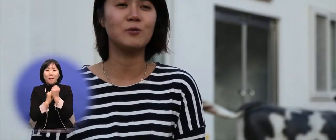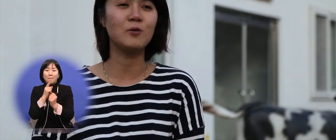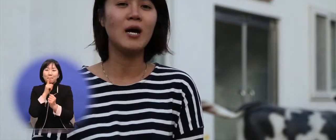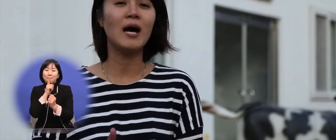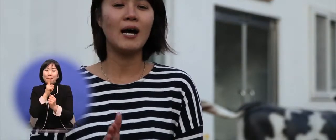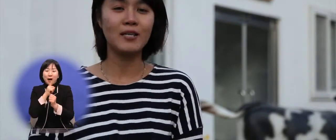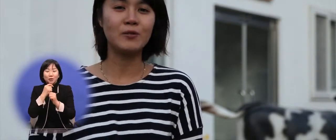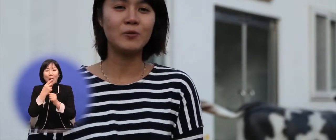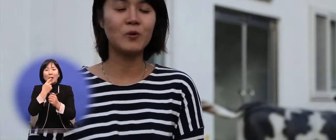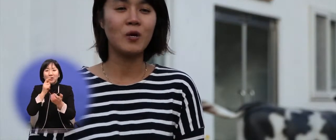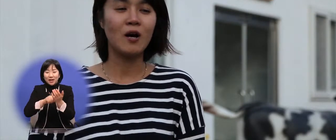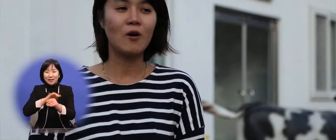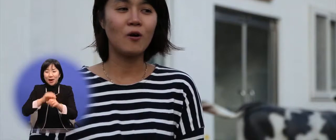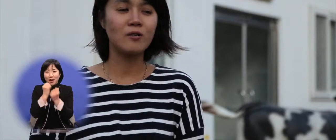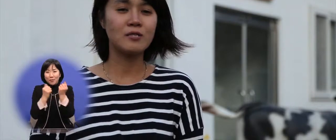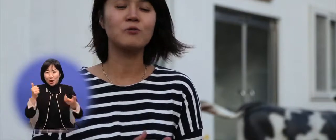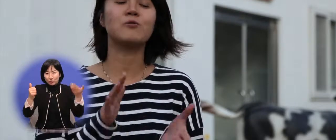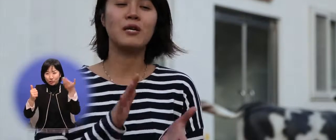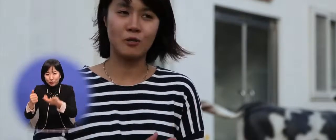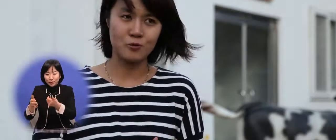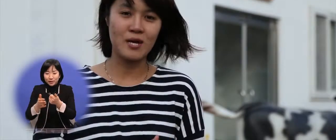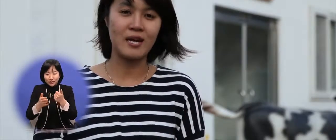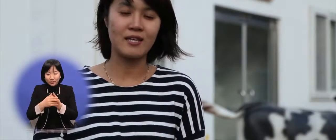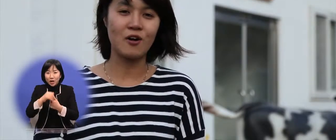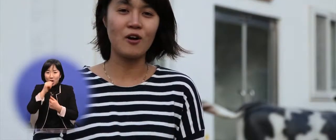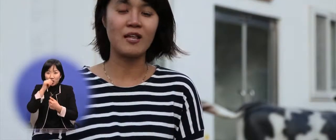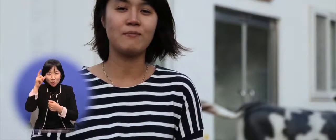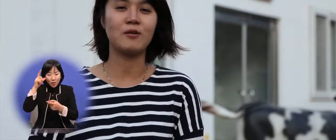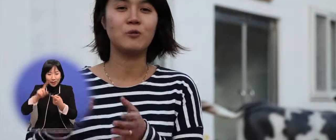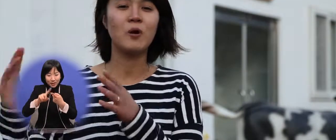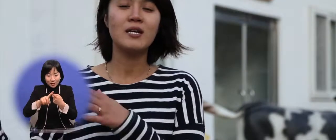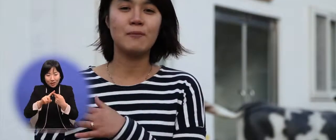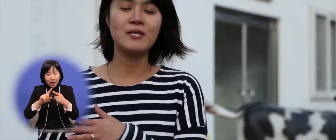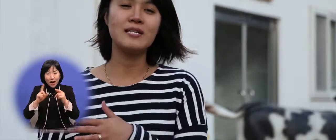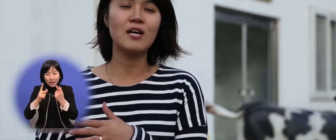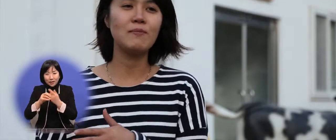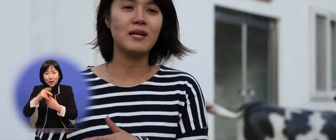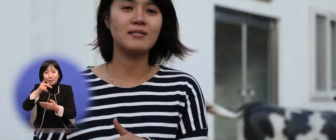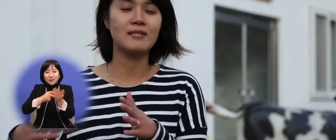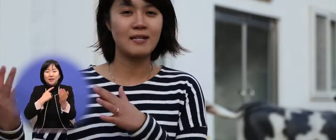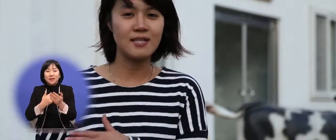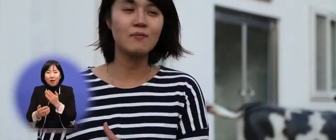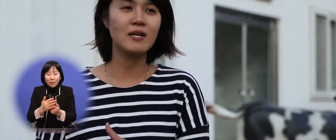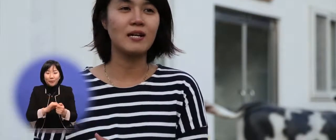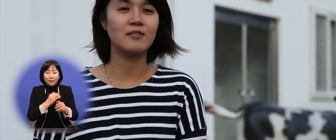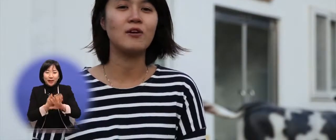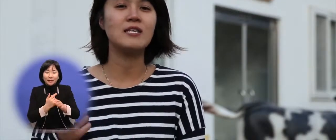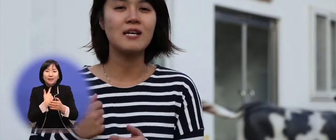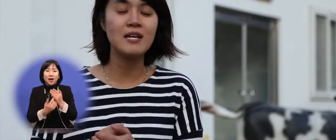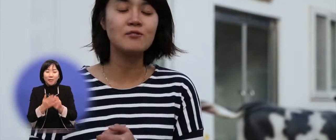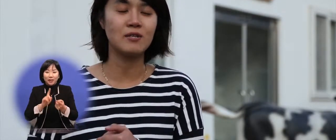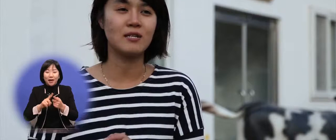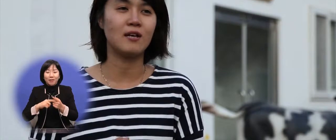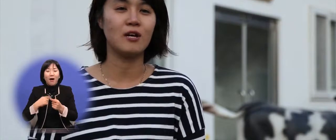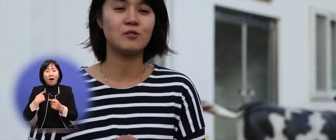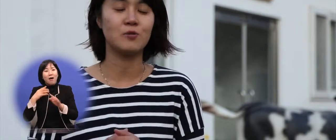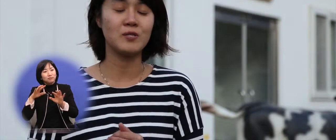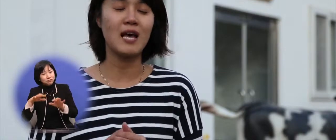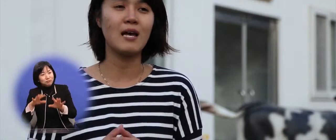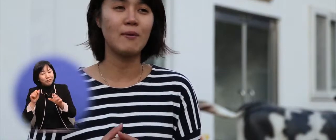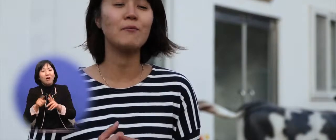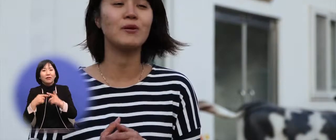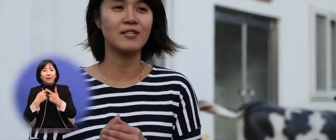feel happy